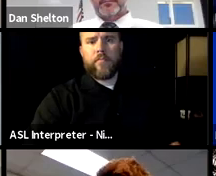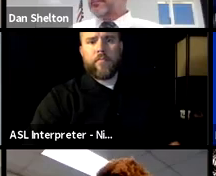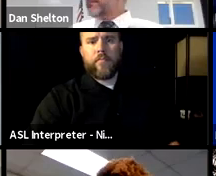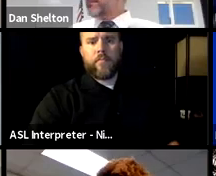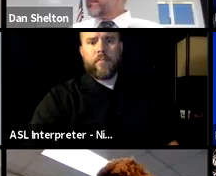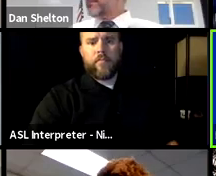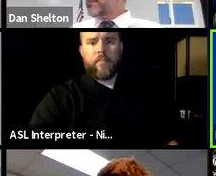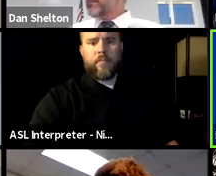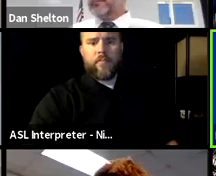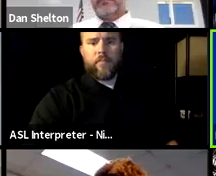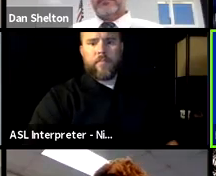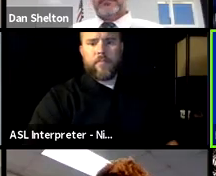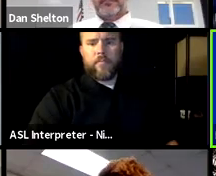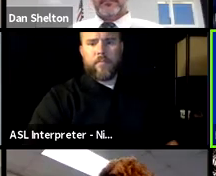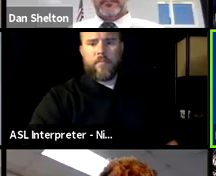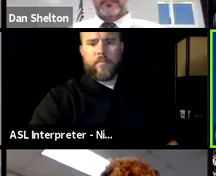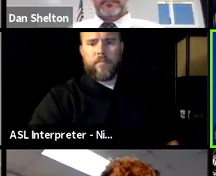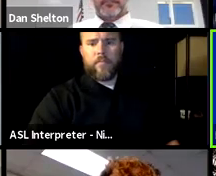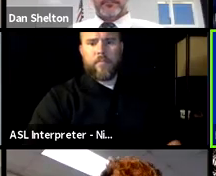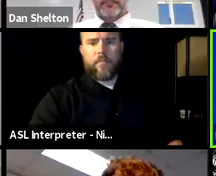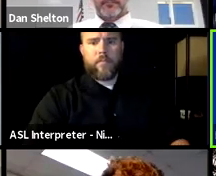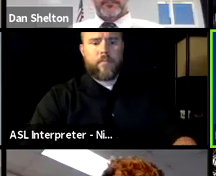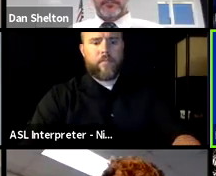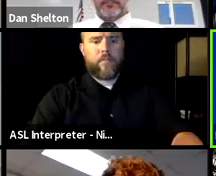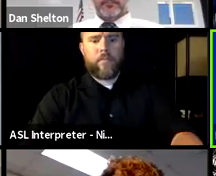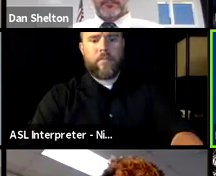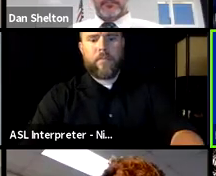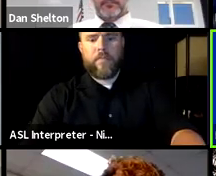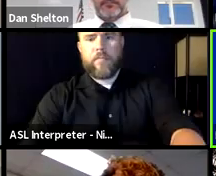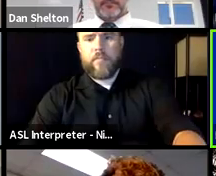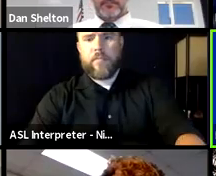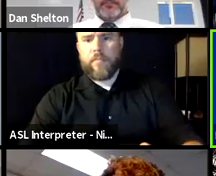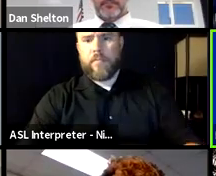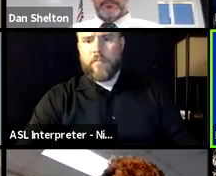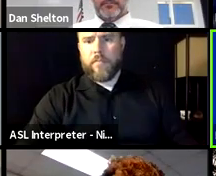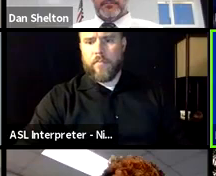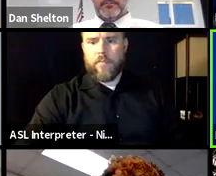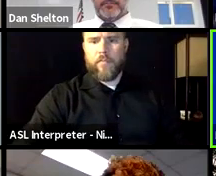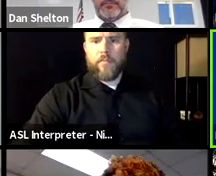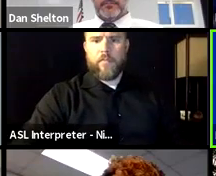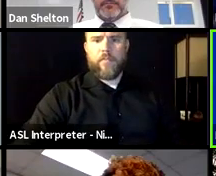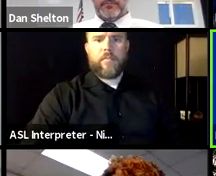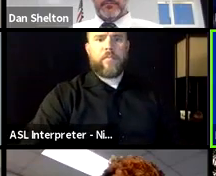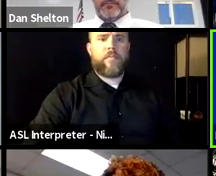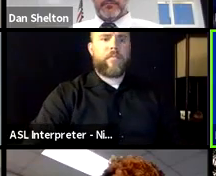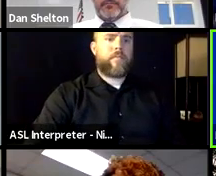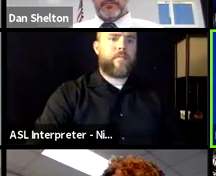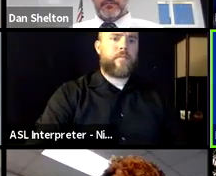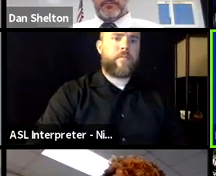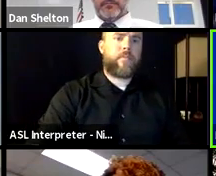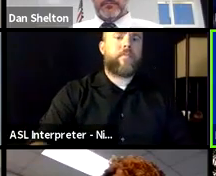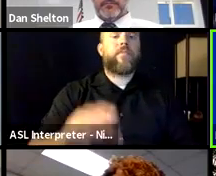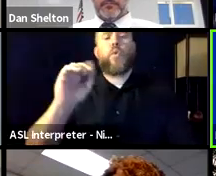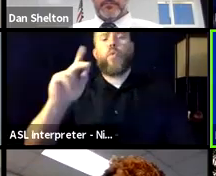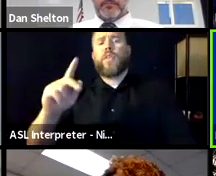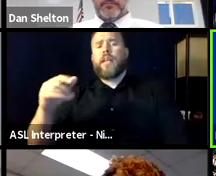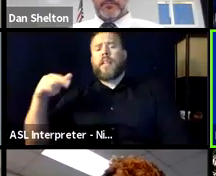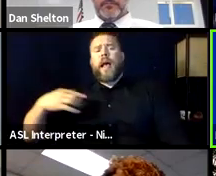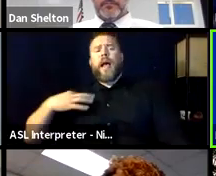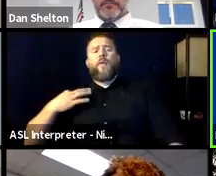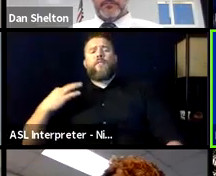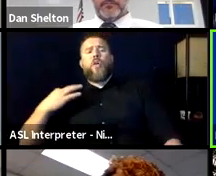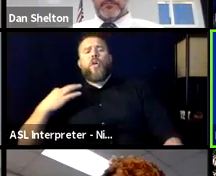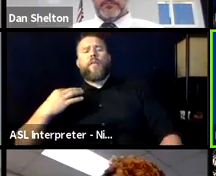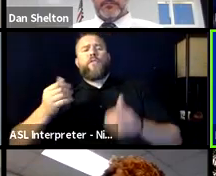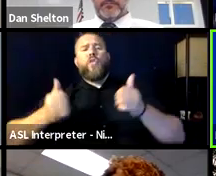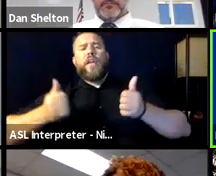I can talk about this. Go ahead. I'm sorry. Yeah, this is Fred Pulaski. I'll volunteer for either Board of Directors, or I'll couple this